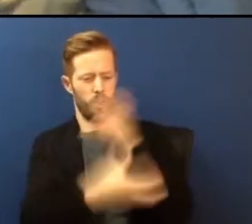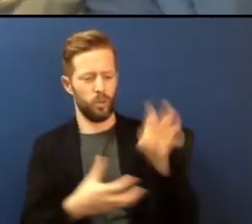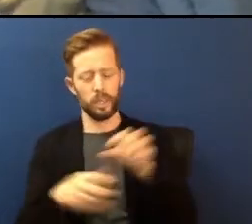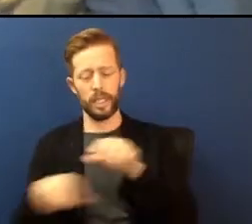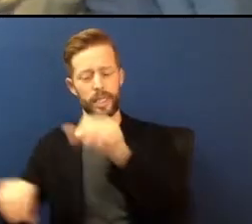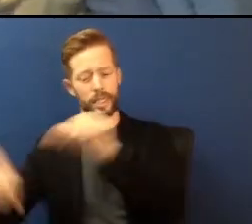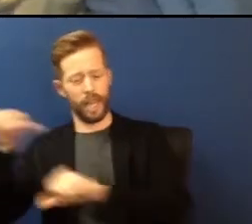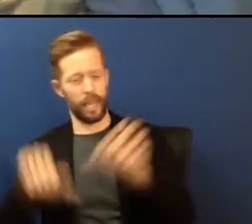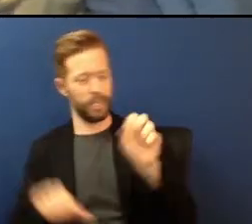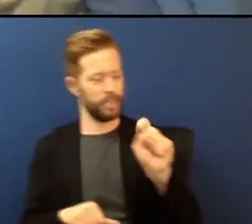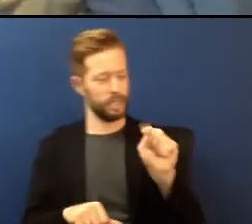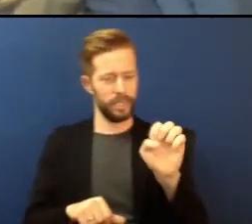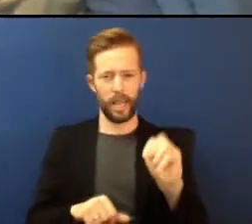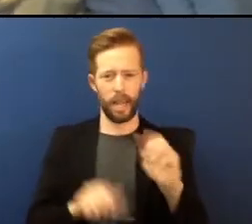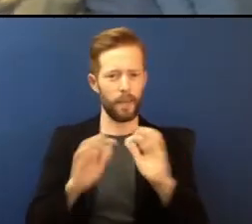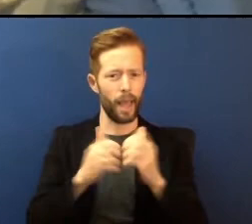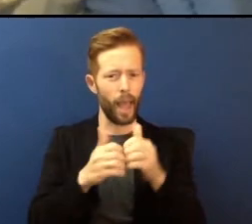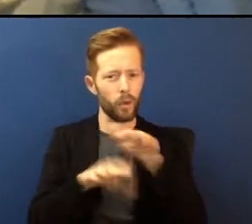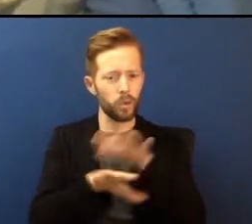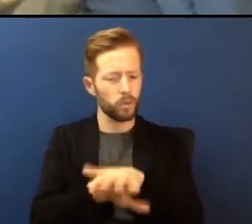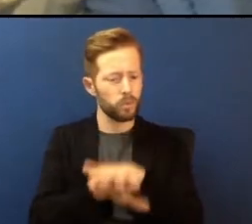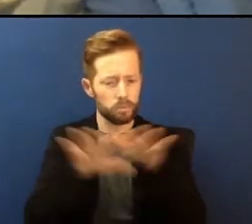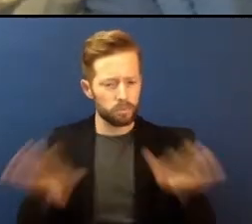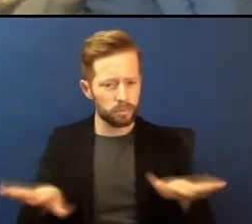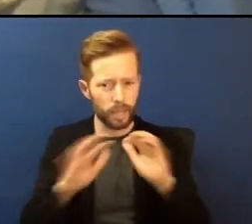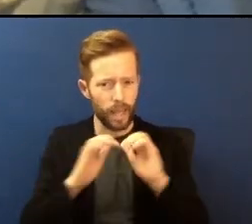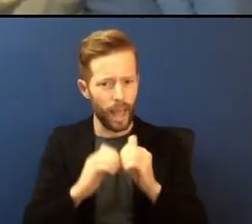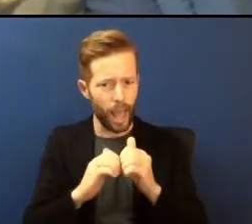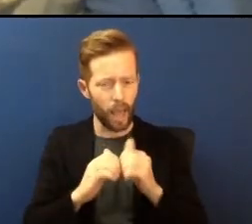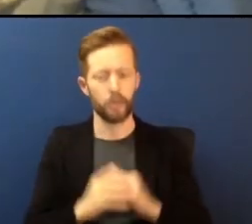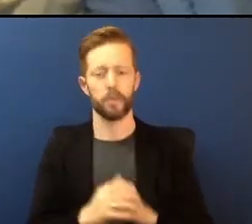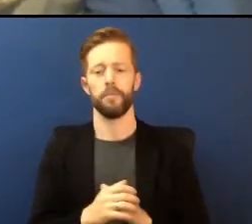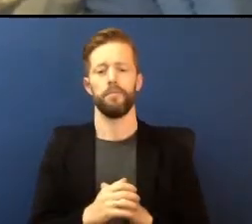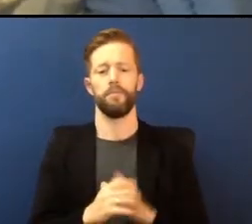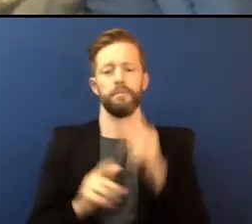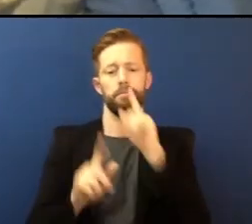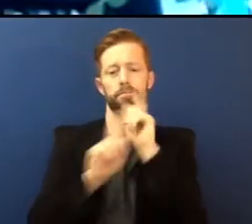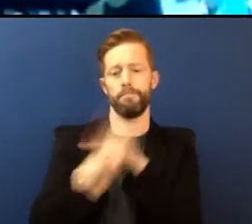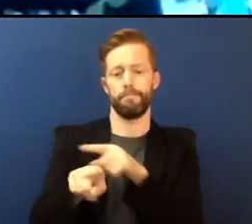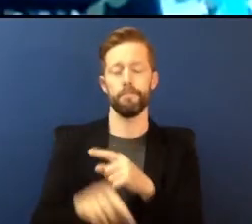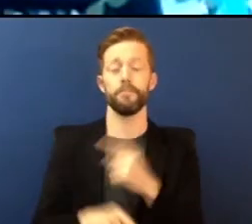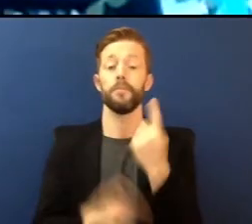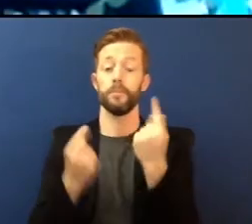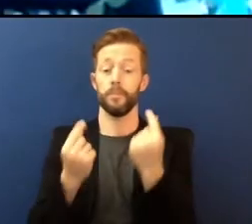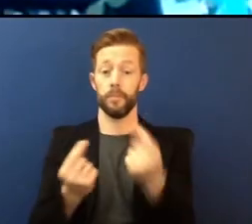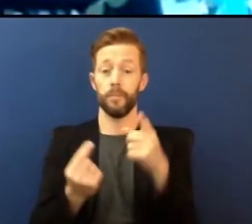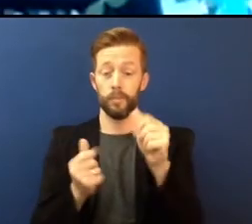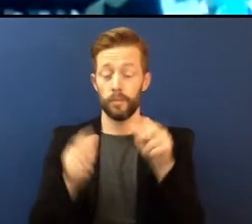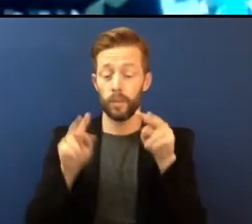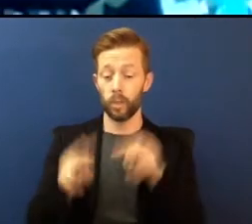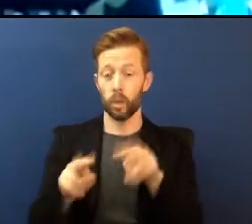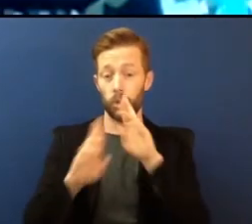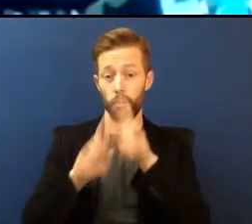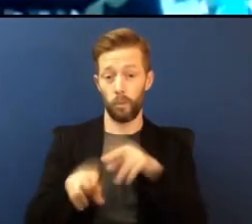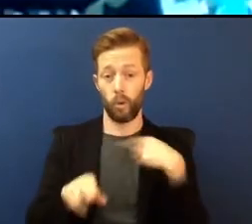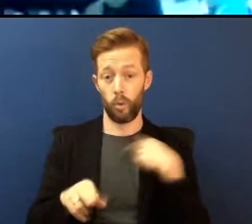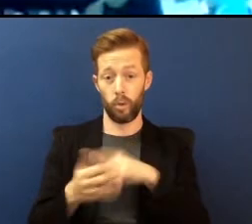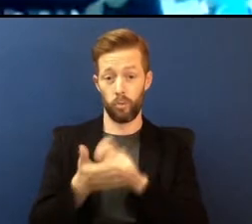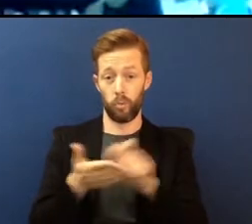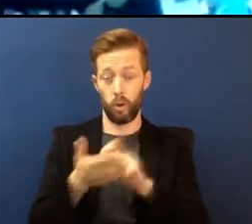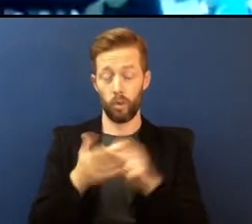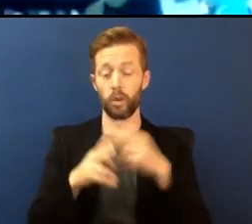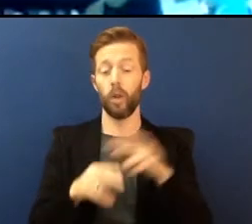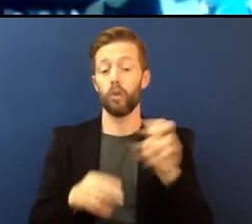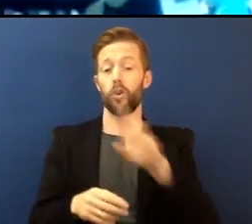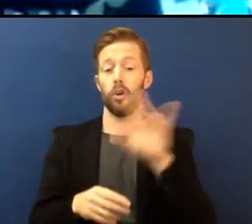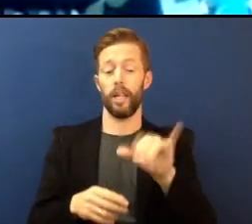says, distinguishing science versus STEM activities. Well, one of the things that you could do is take a look at the report